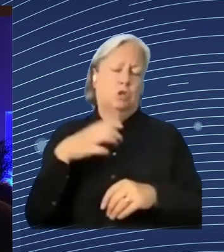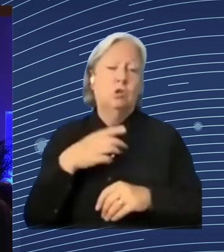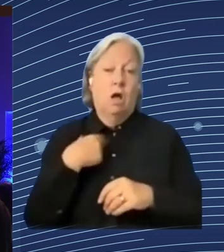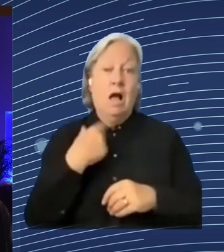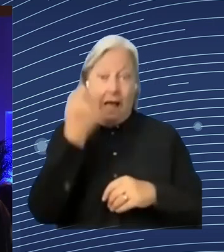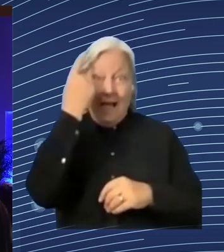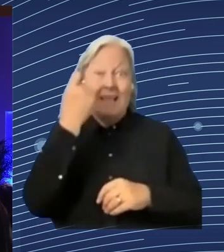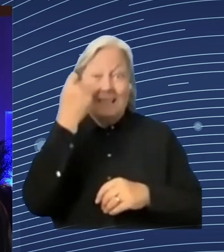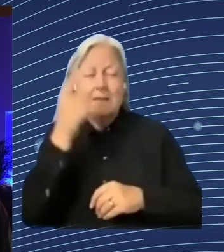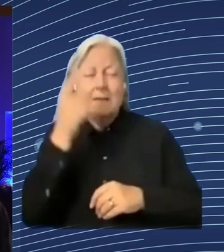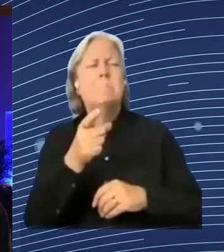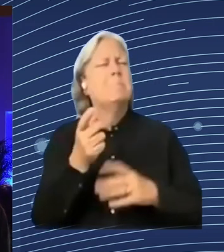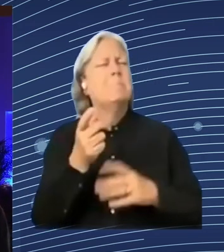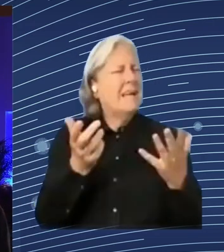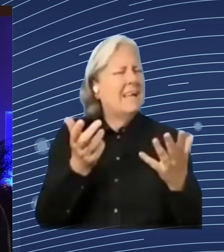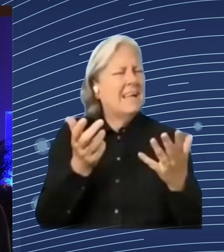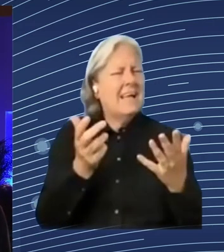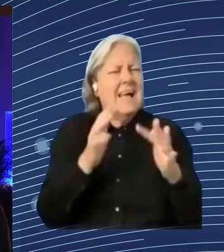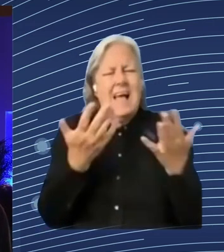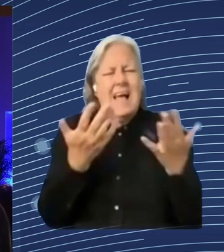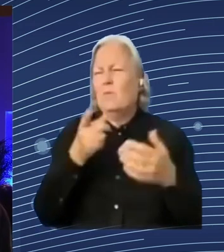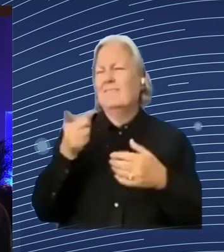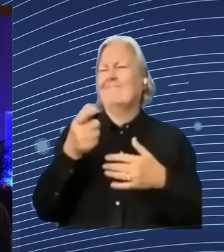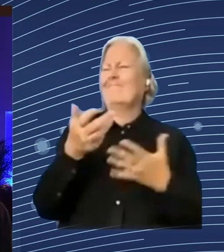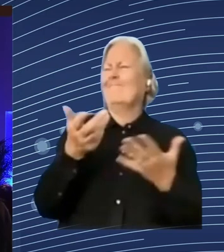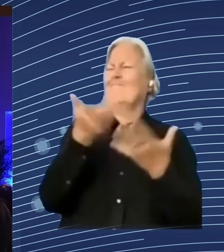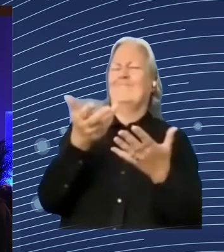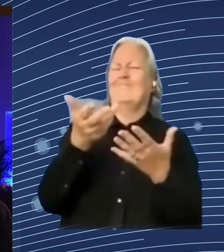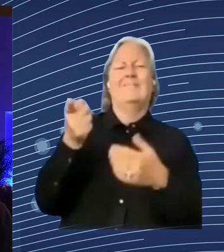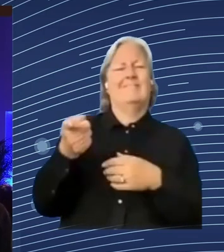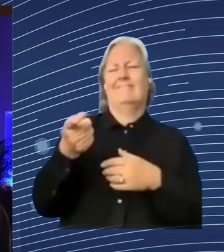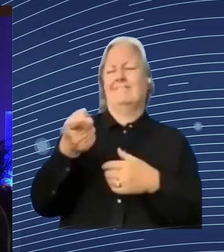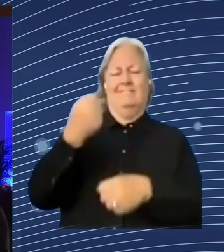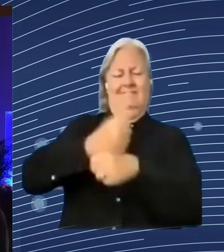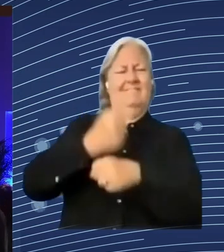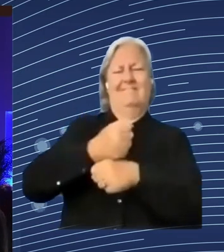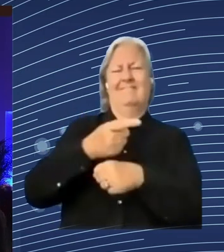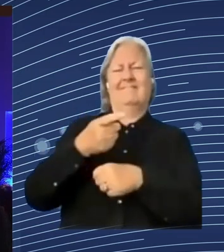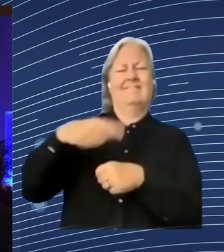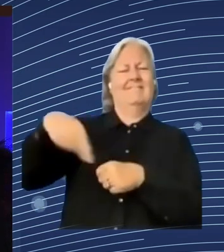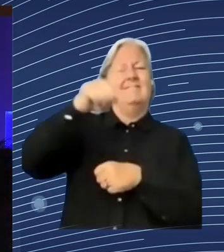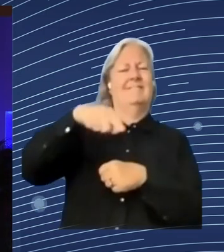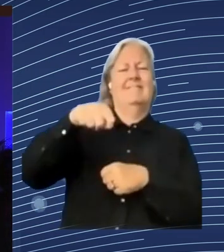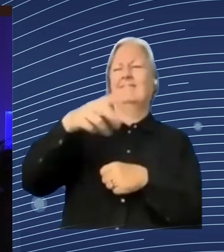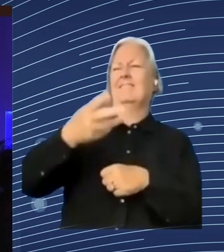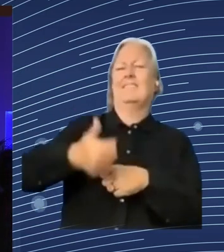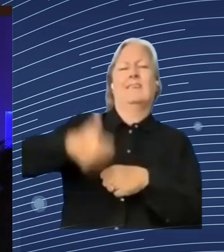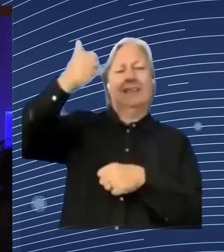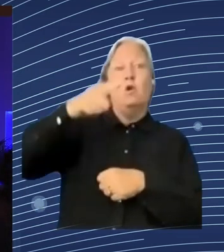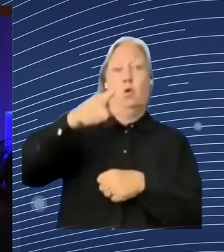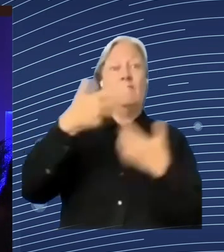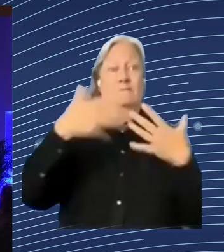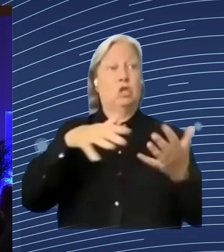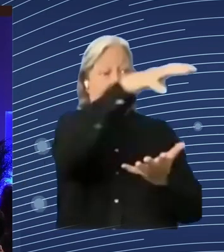does this, what do employers do with this data? I mean, what happens after you've collected the information? Yeah,